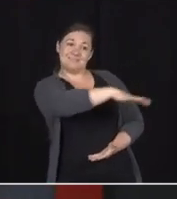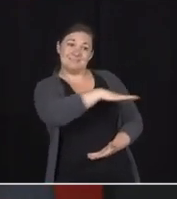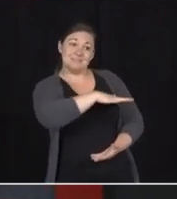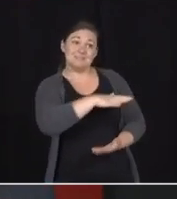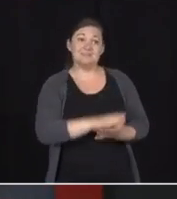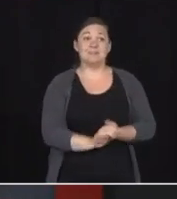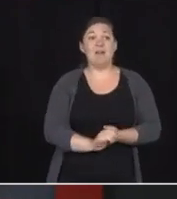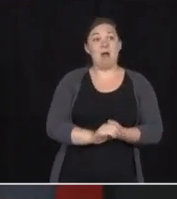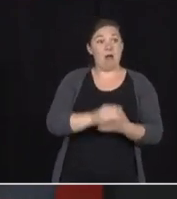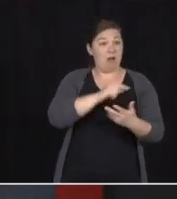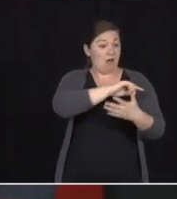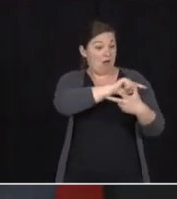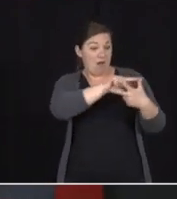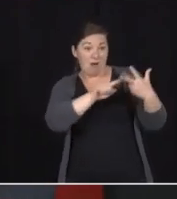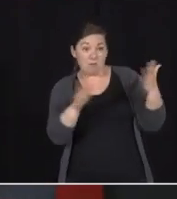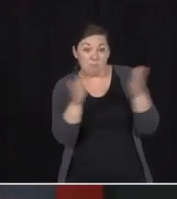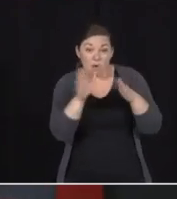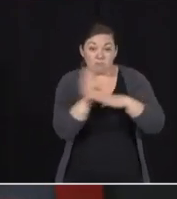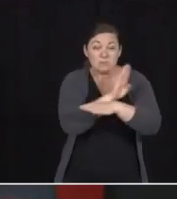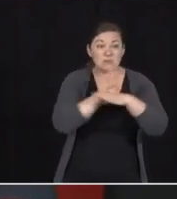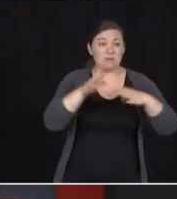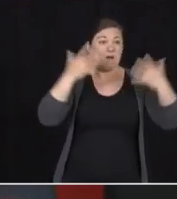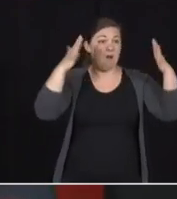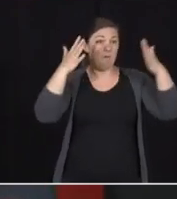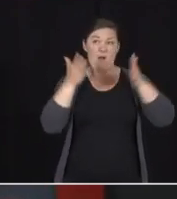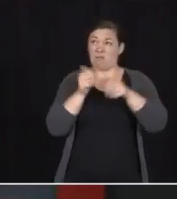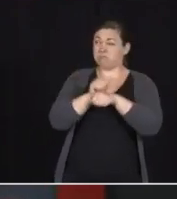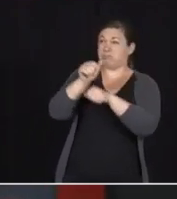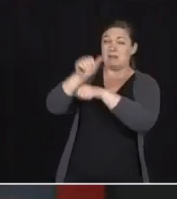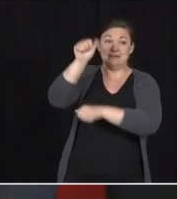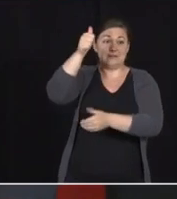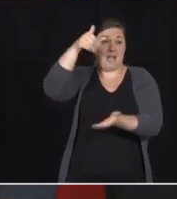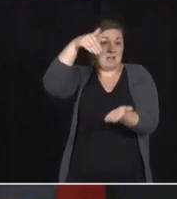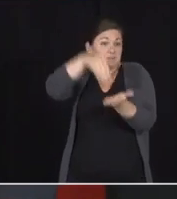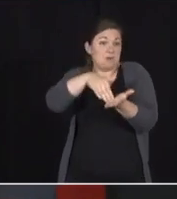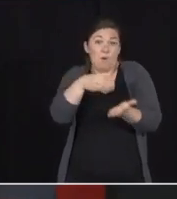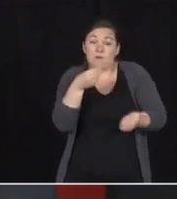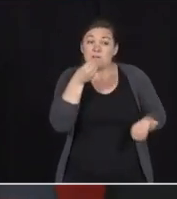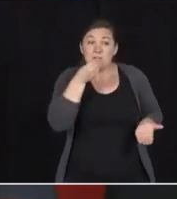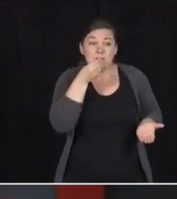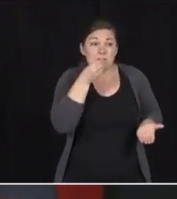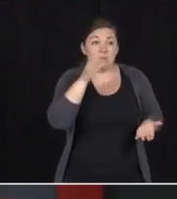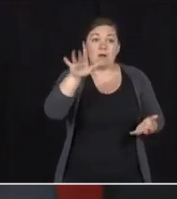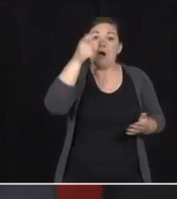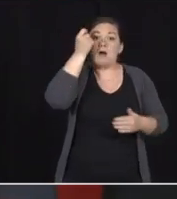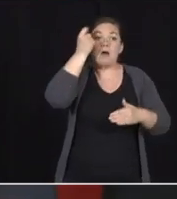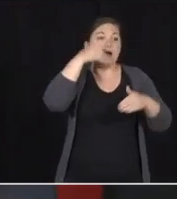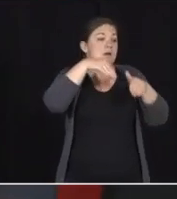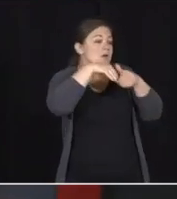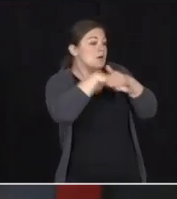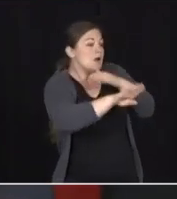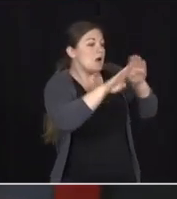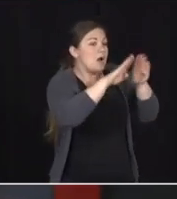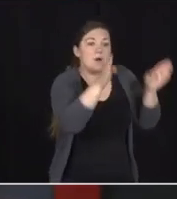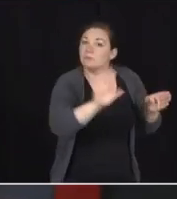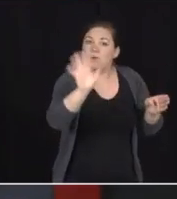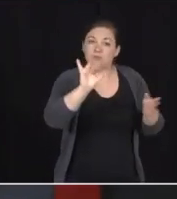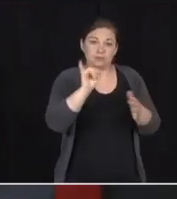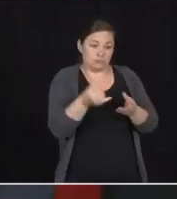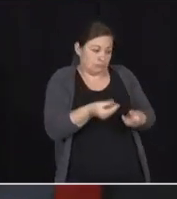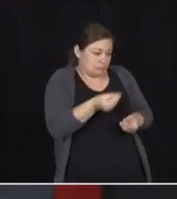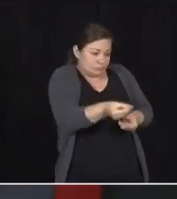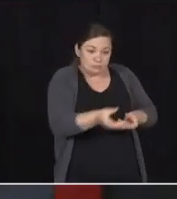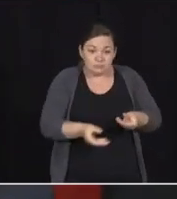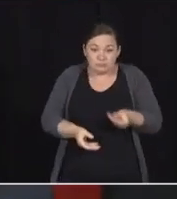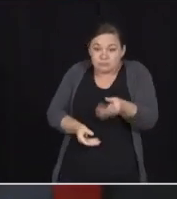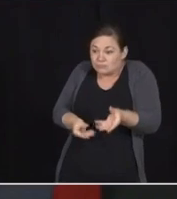deliver more than 10,000 meals through a no-contact process to seniors in isolation. The difference they